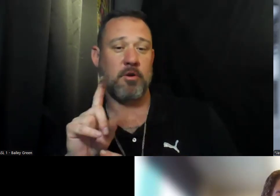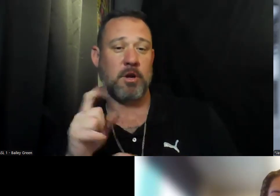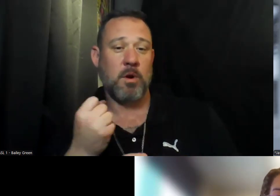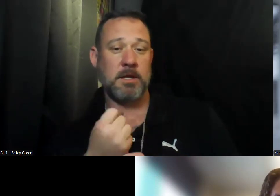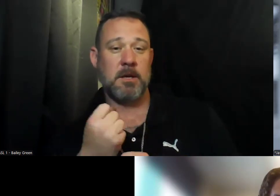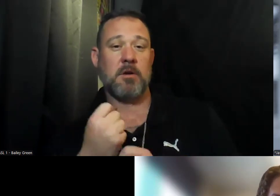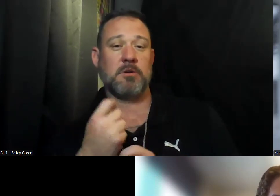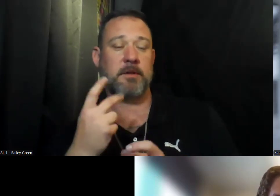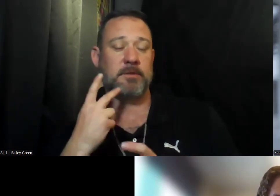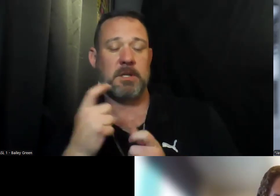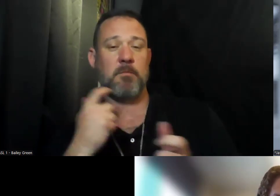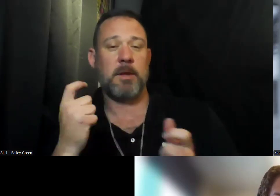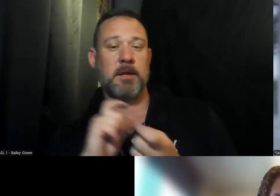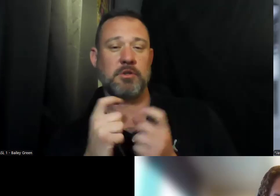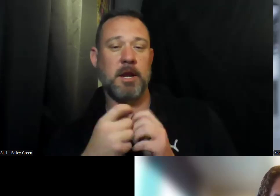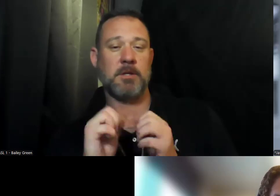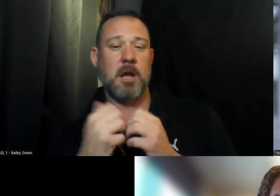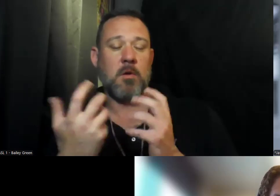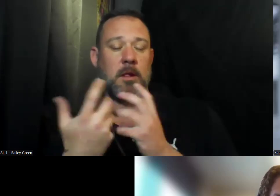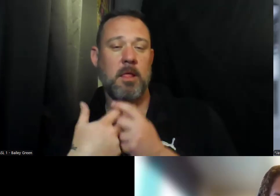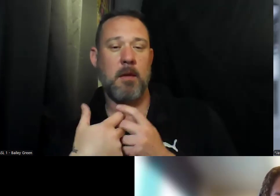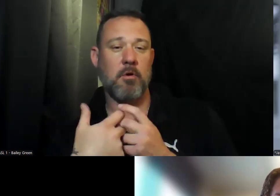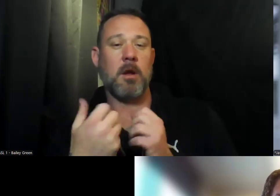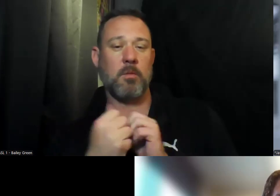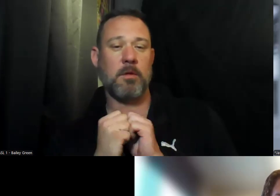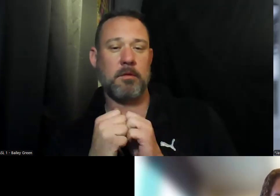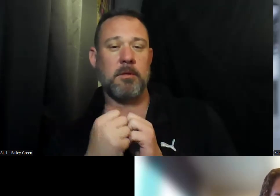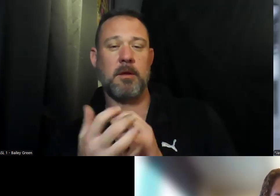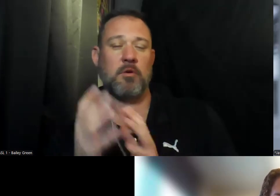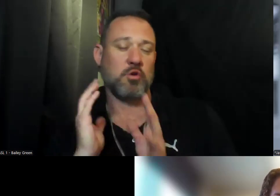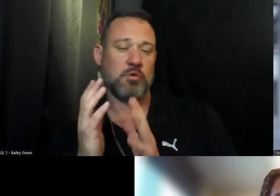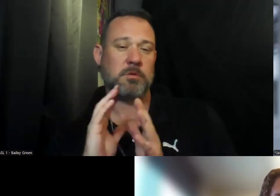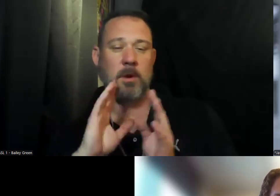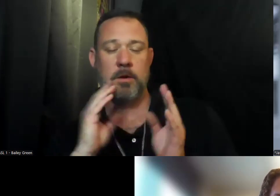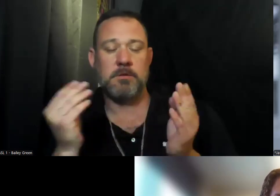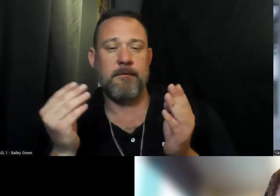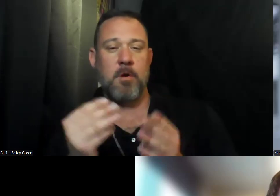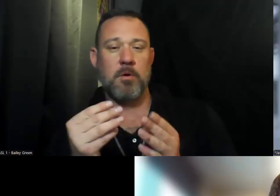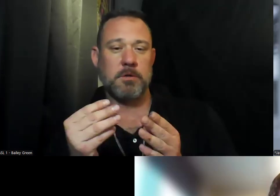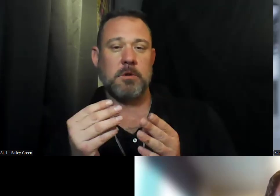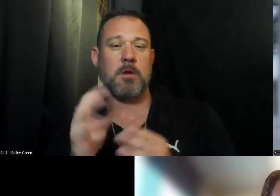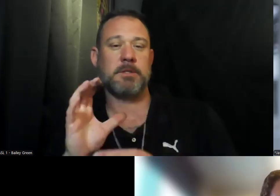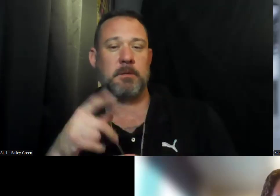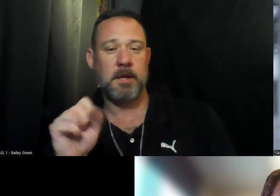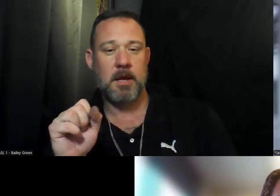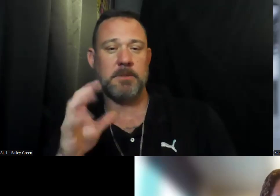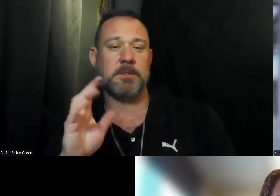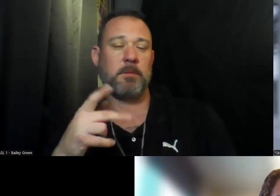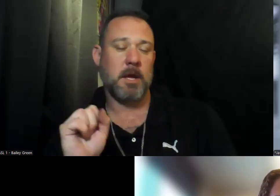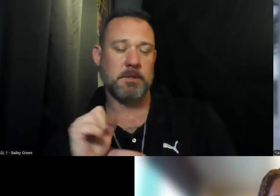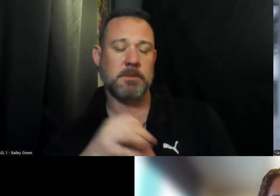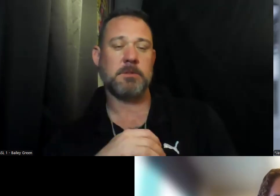seen a huge change in how we collaborate with one another, right? Everything used to always be focused on CPS, CPS,